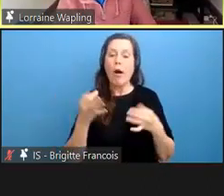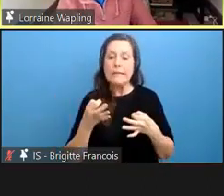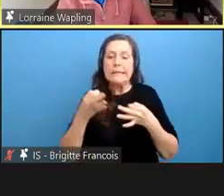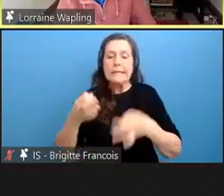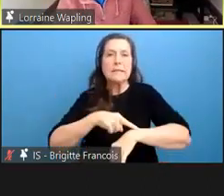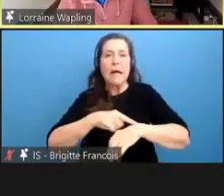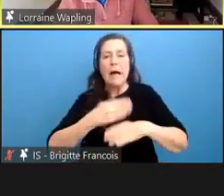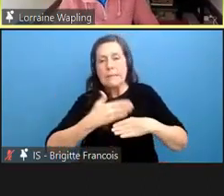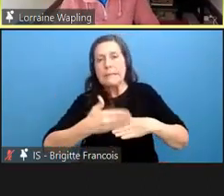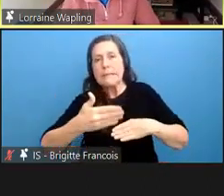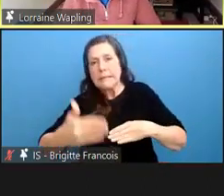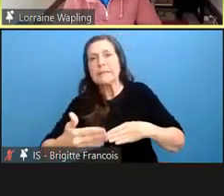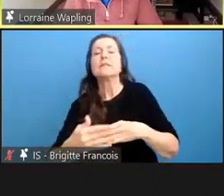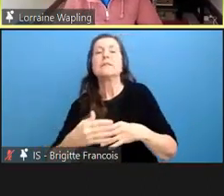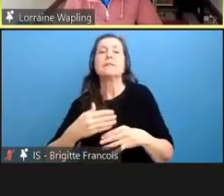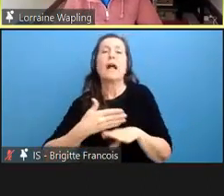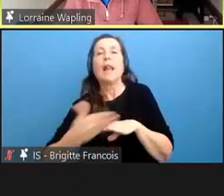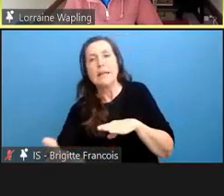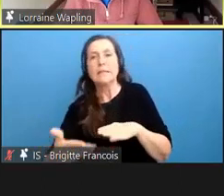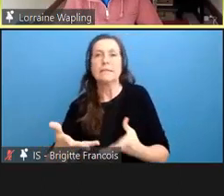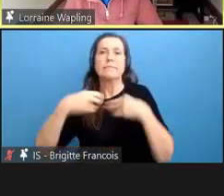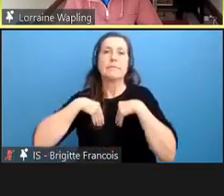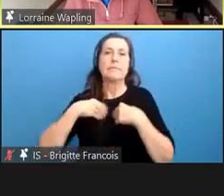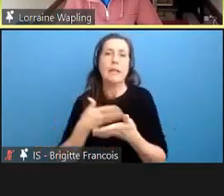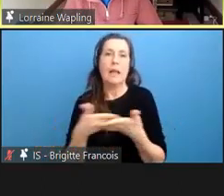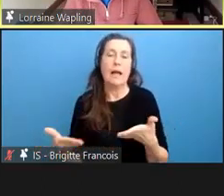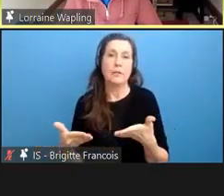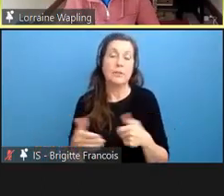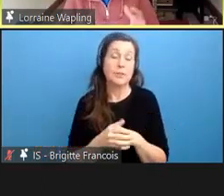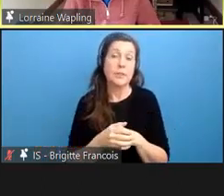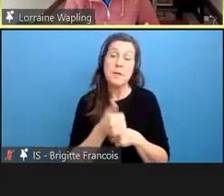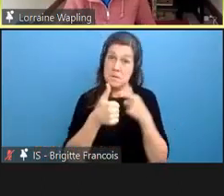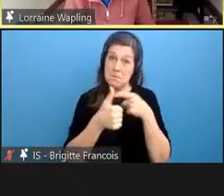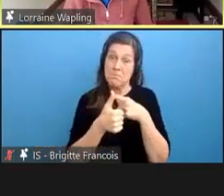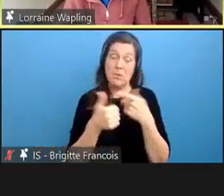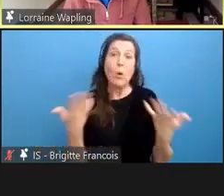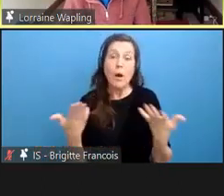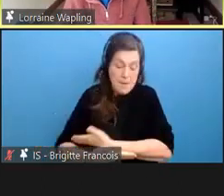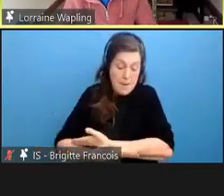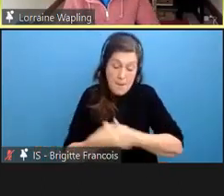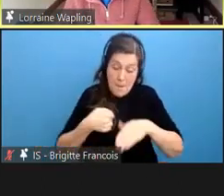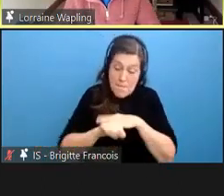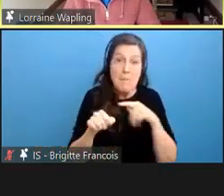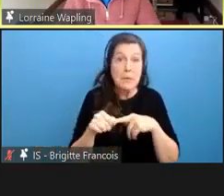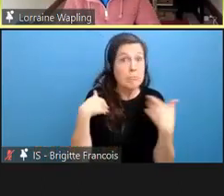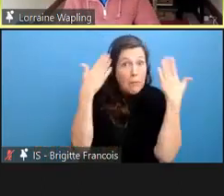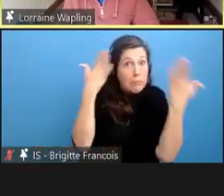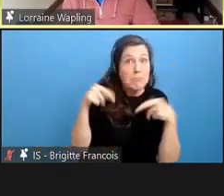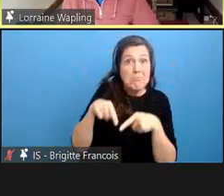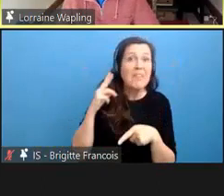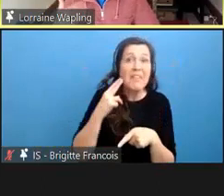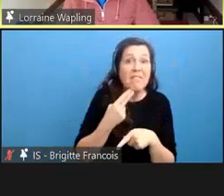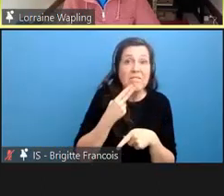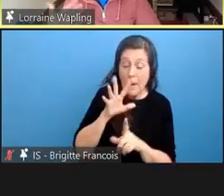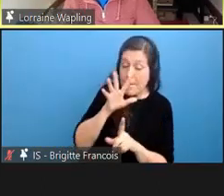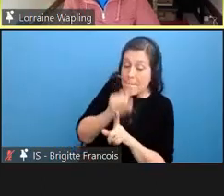late diagnosis. Many countries lack basic screening programs, so it's often left to families to